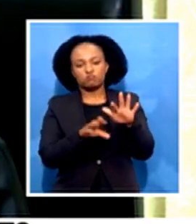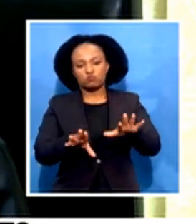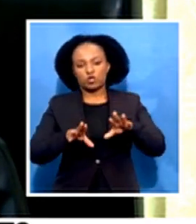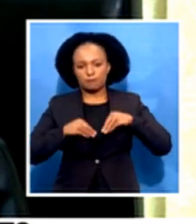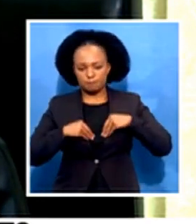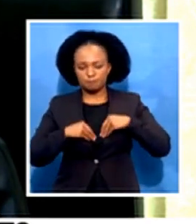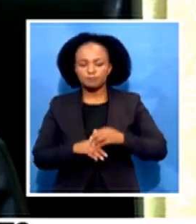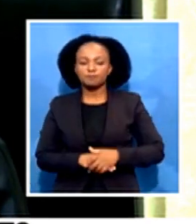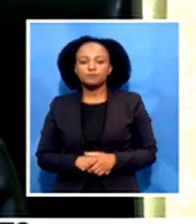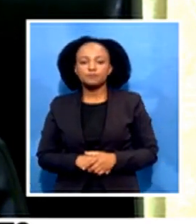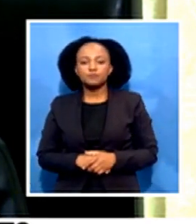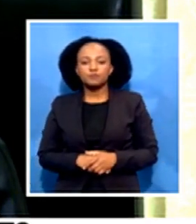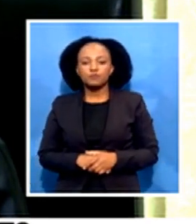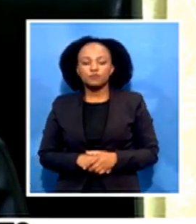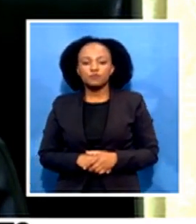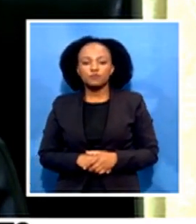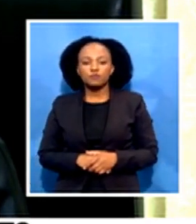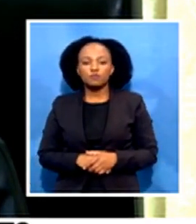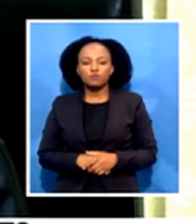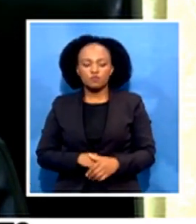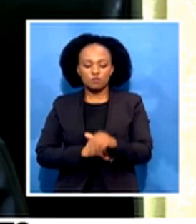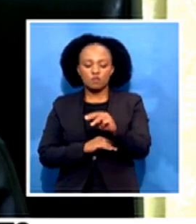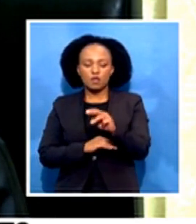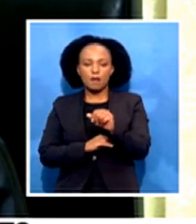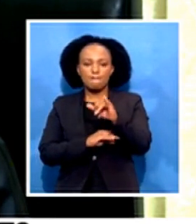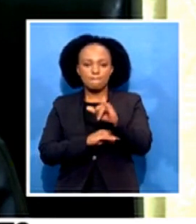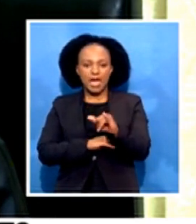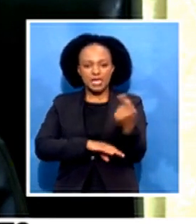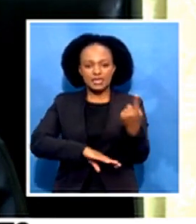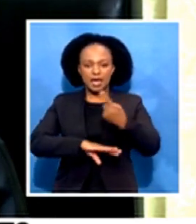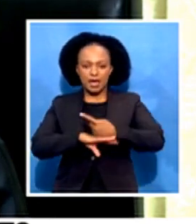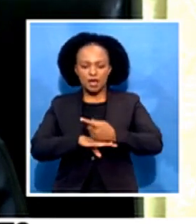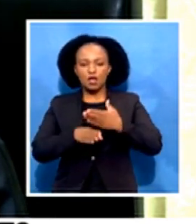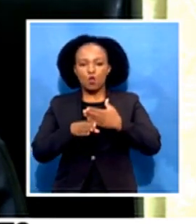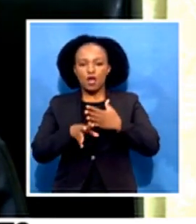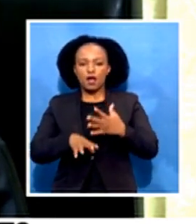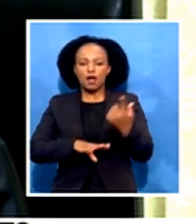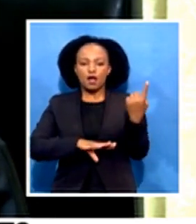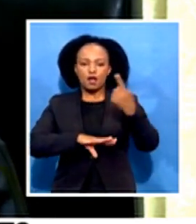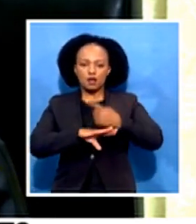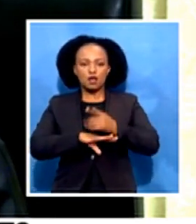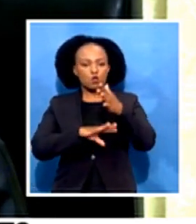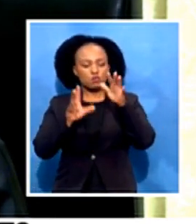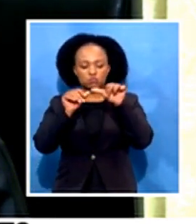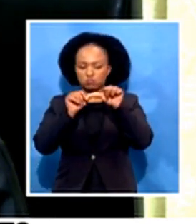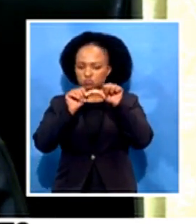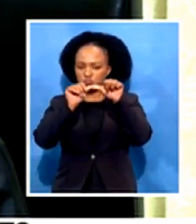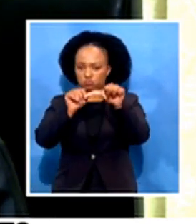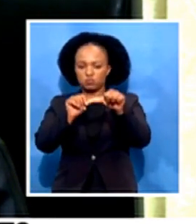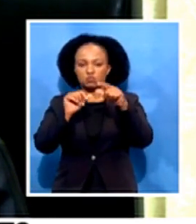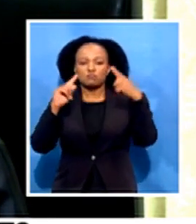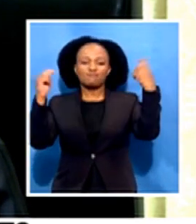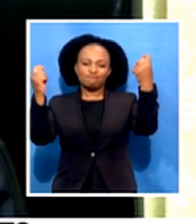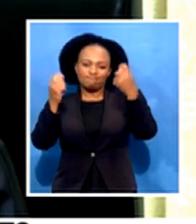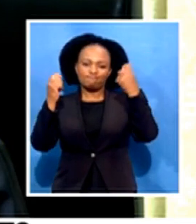celebration will continue to be decentralized all across the country, with a national celebration taking place in the